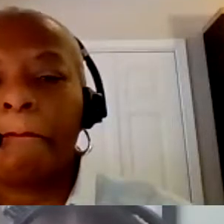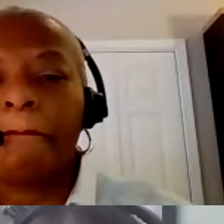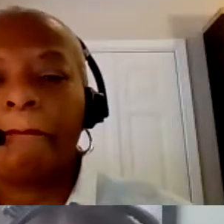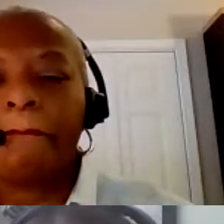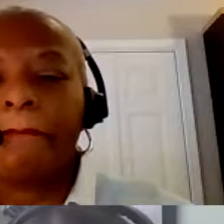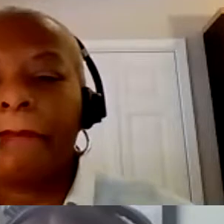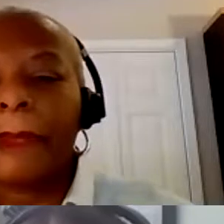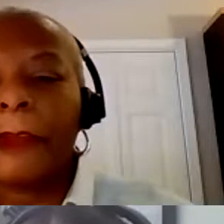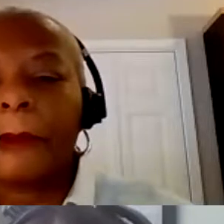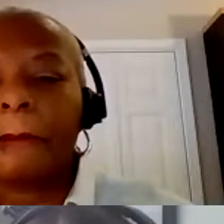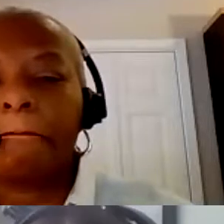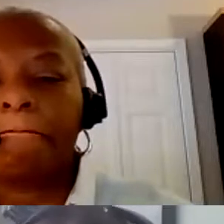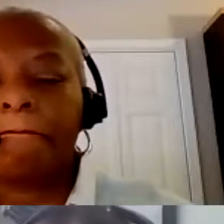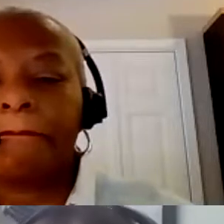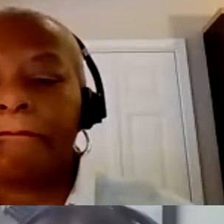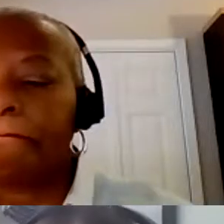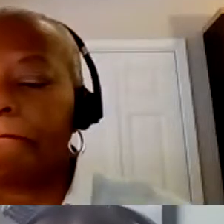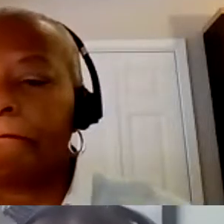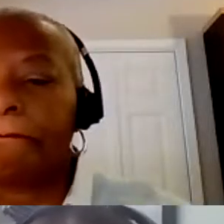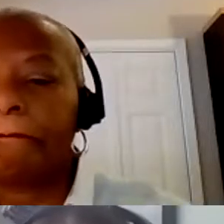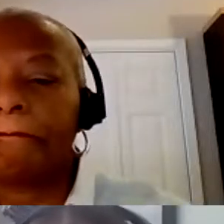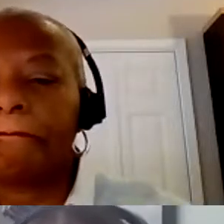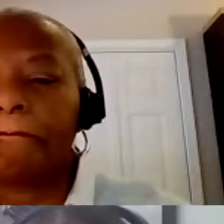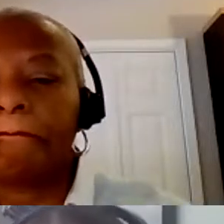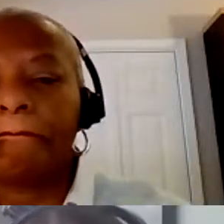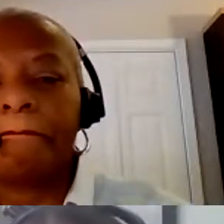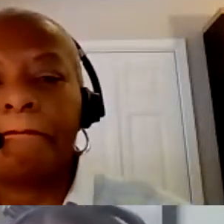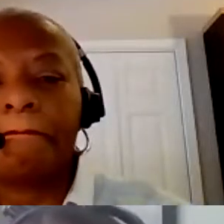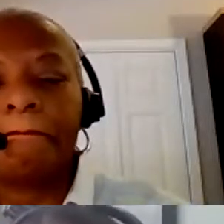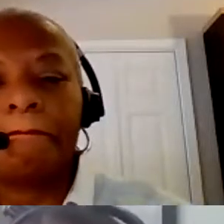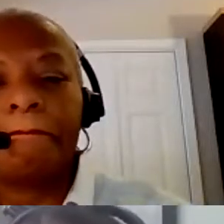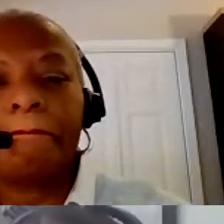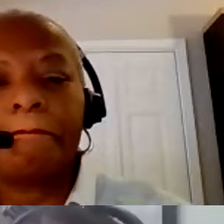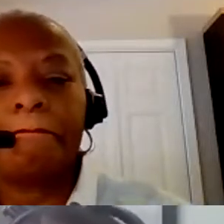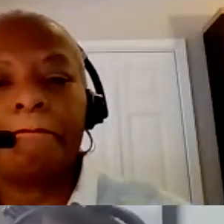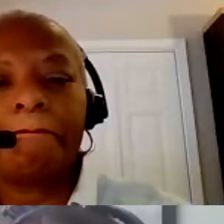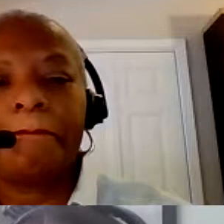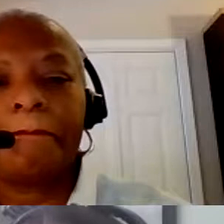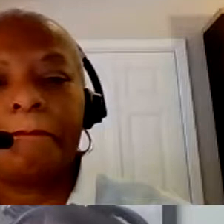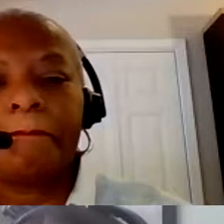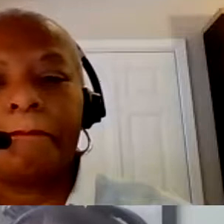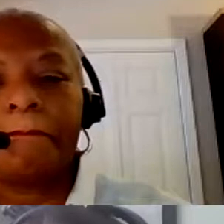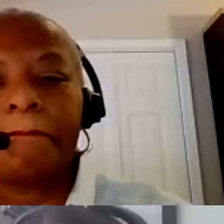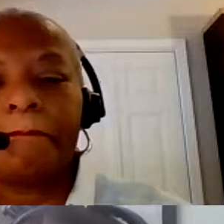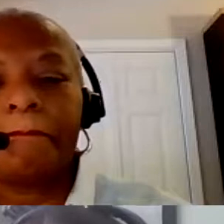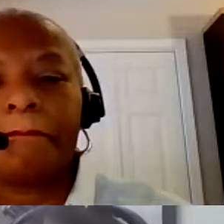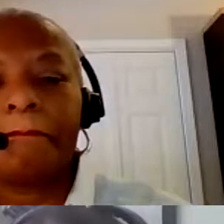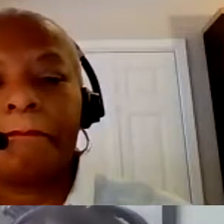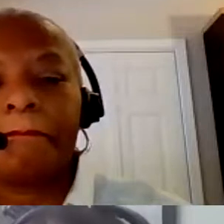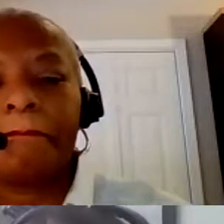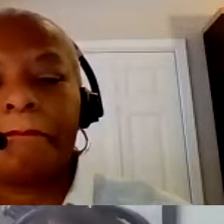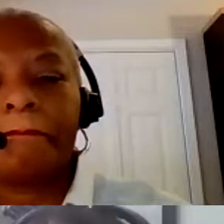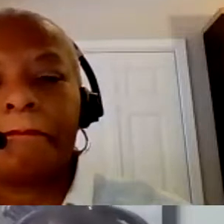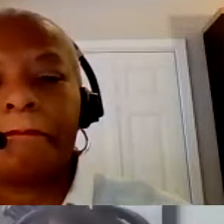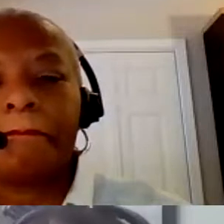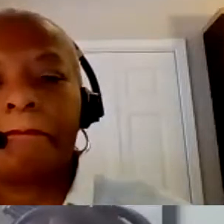the landscape. So there are quite a number, and because of time, maybe some of we also encourage you to get in touch